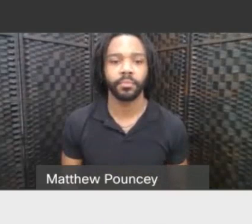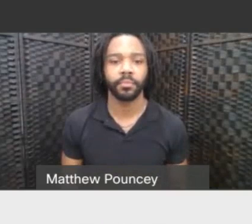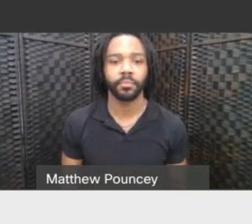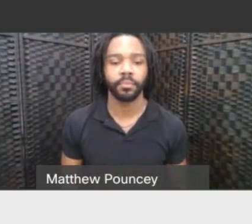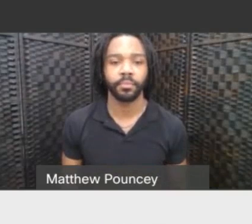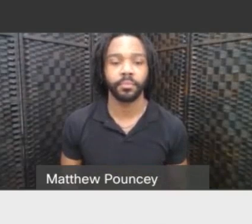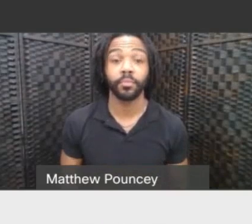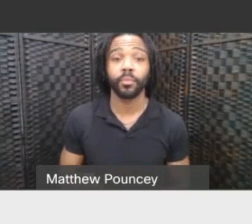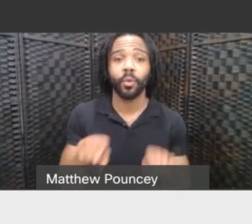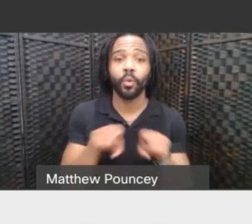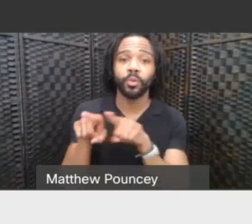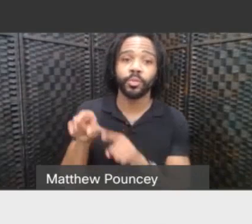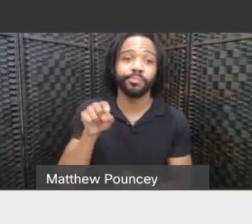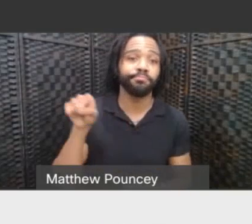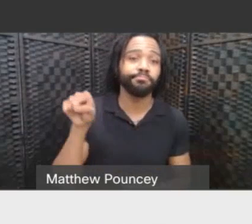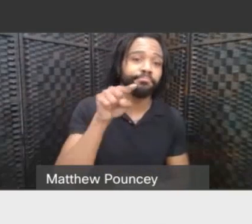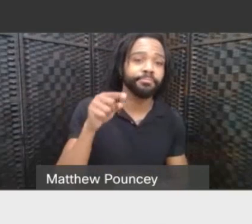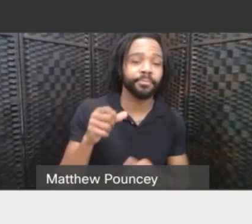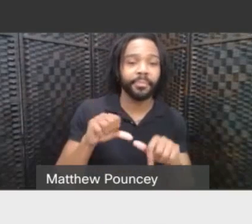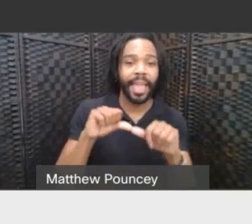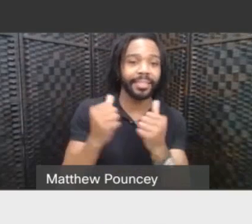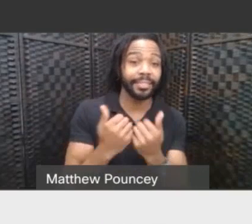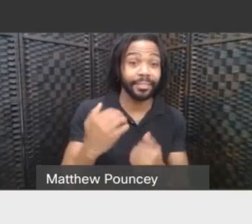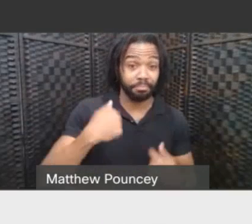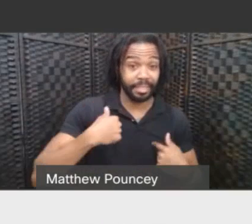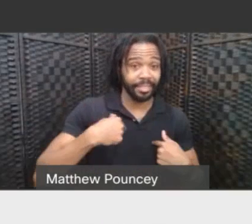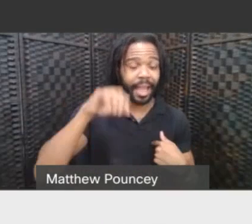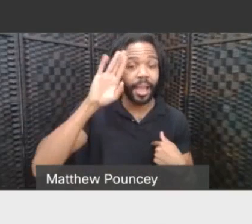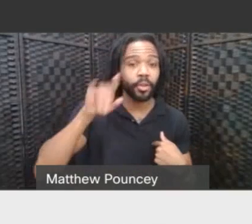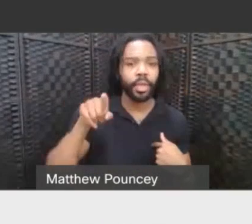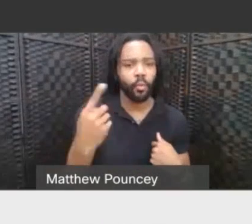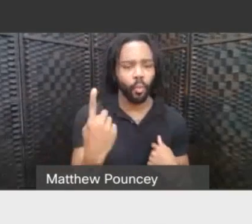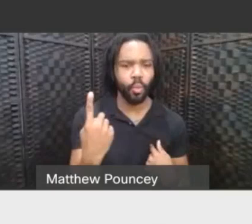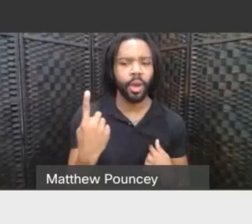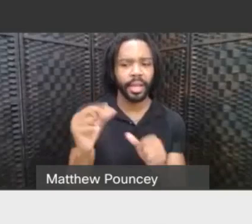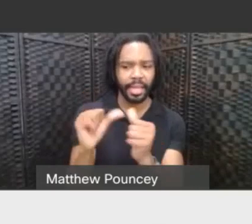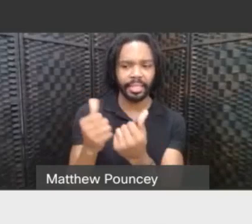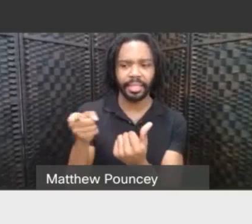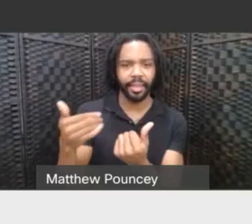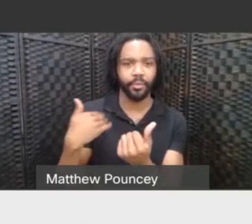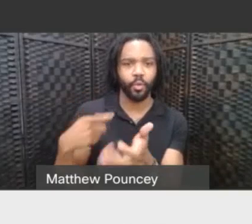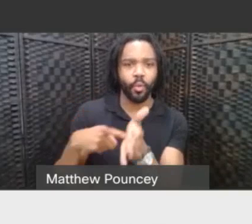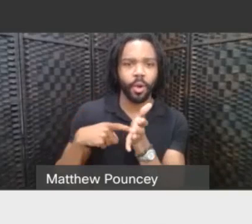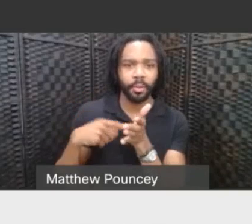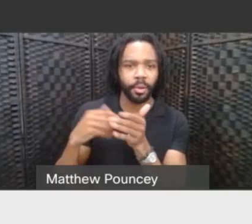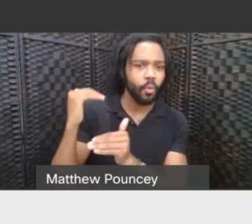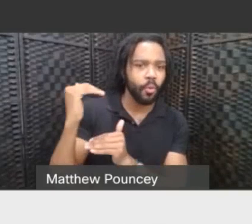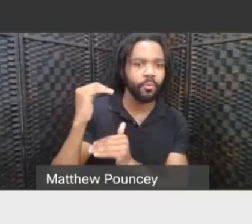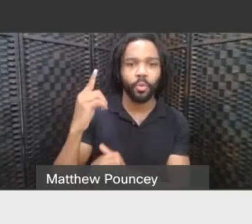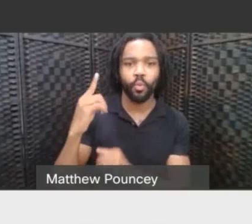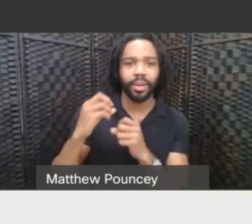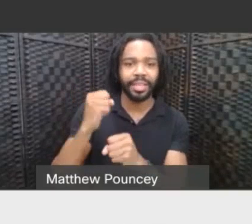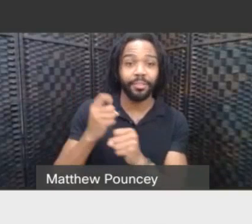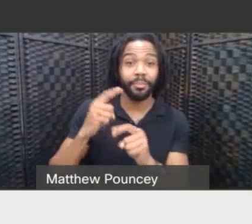And even agencies I know of an agency that's had a mandate for more than a year, but even that agency had